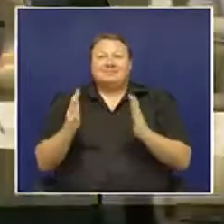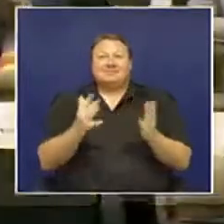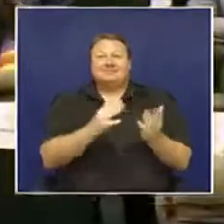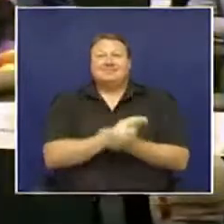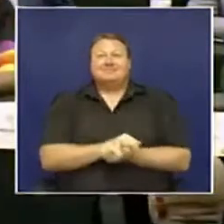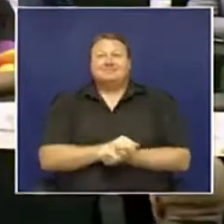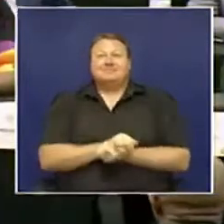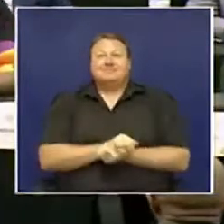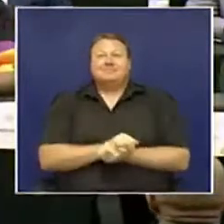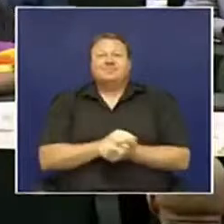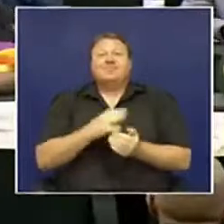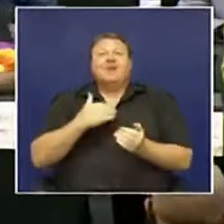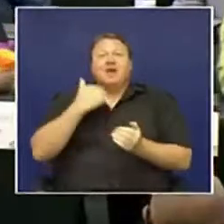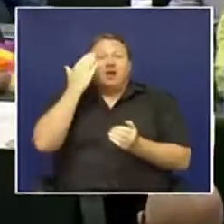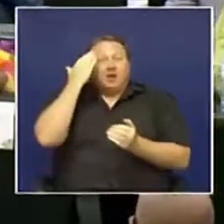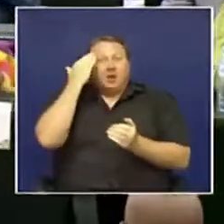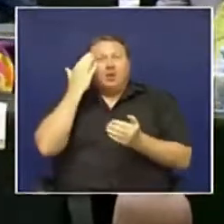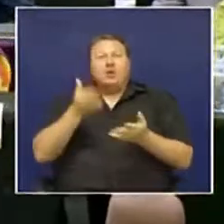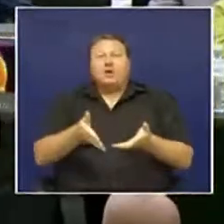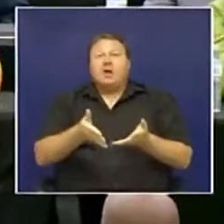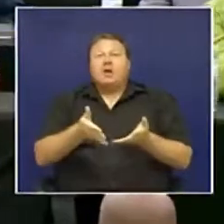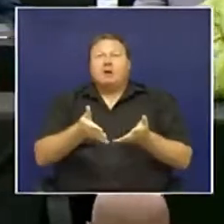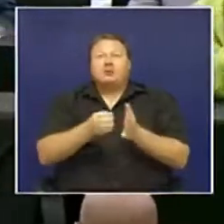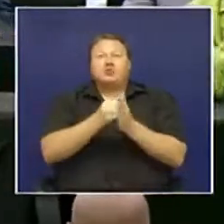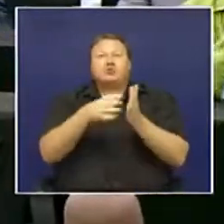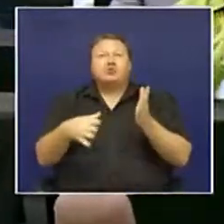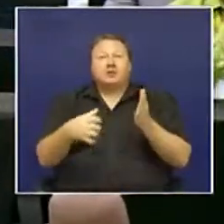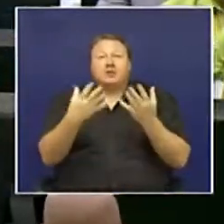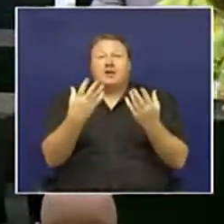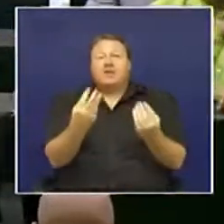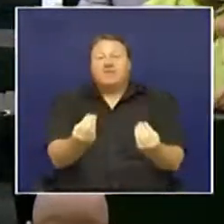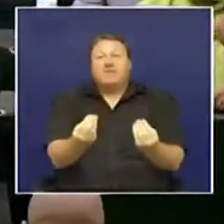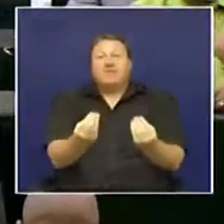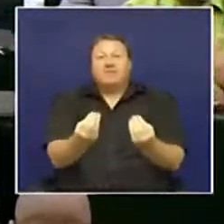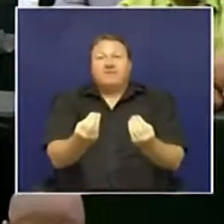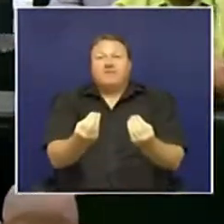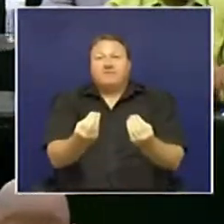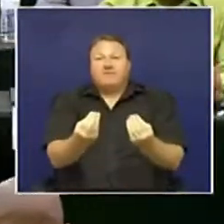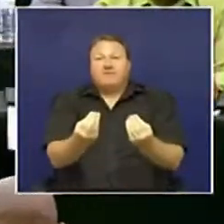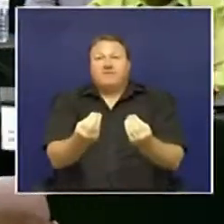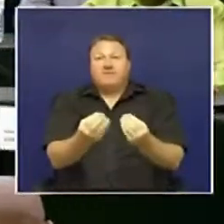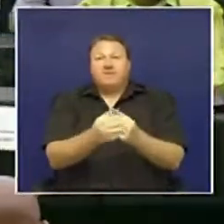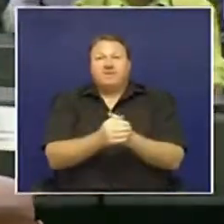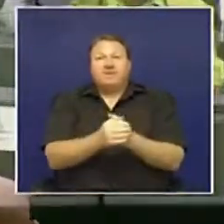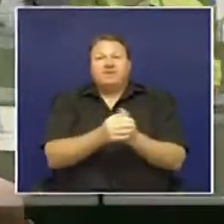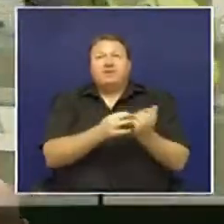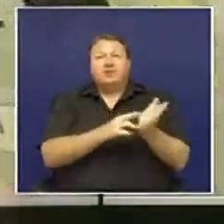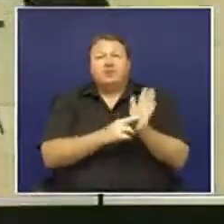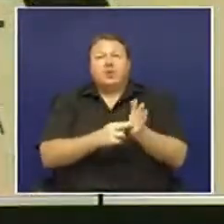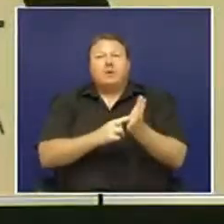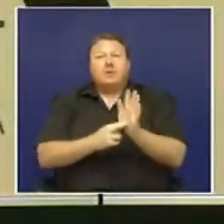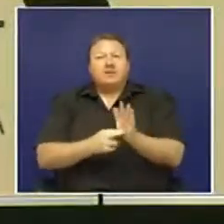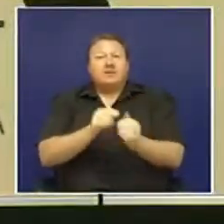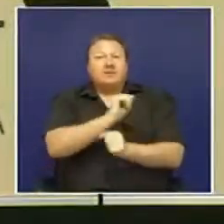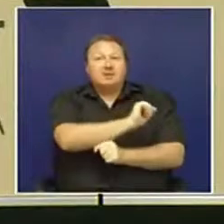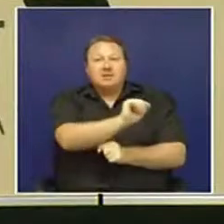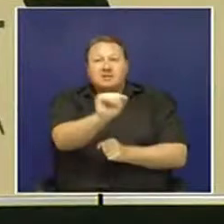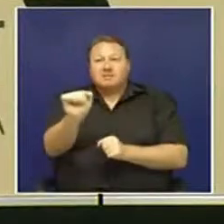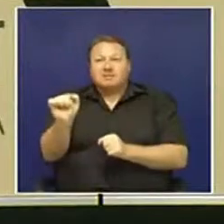And I know here we've got students who are here representing their